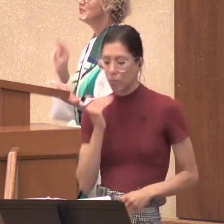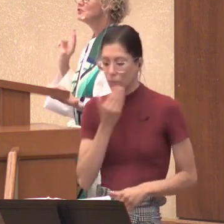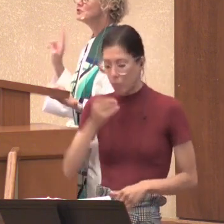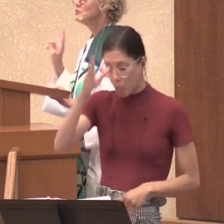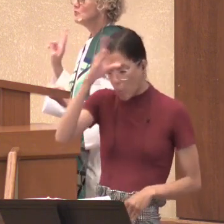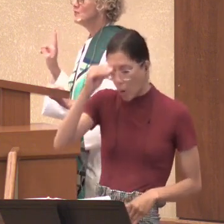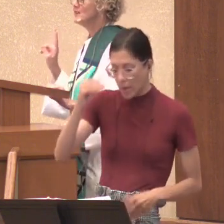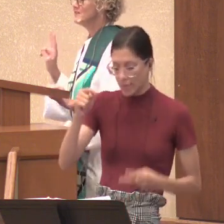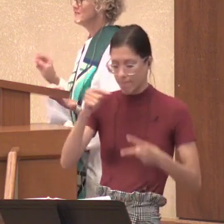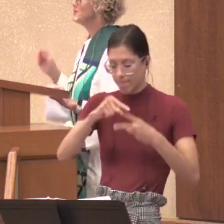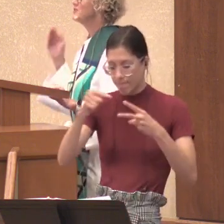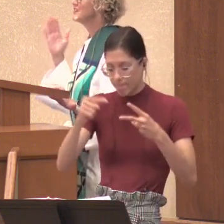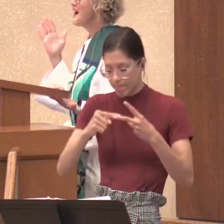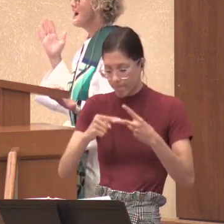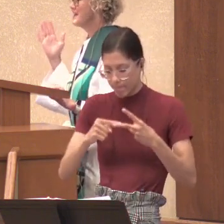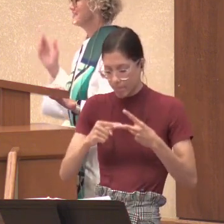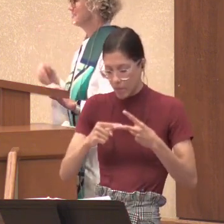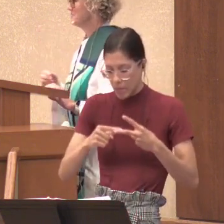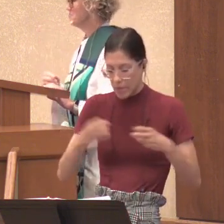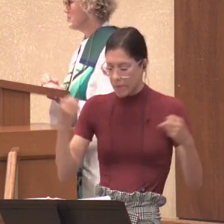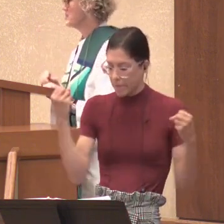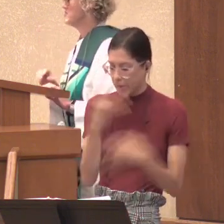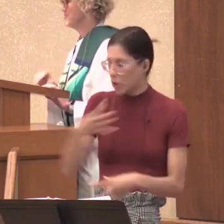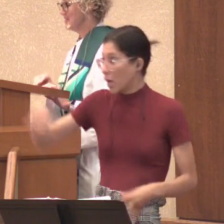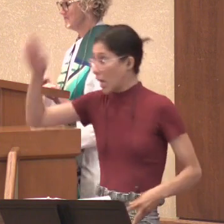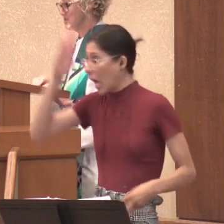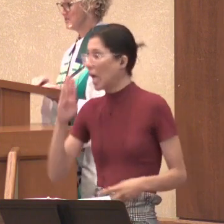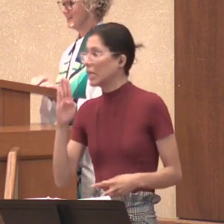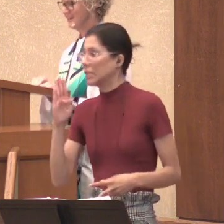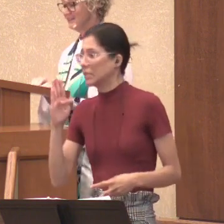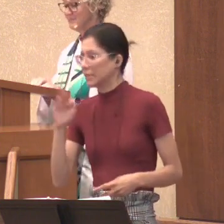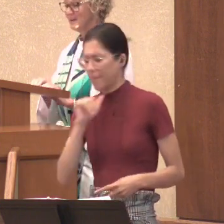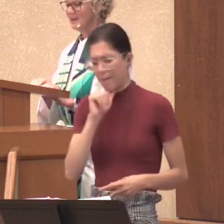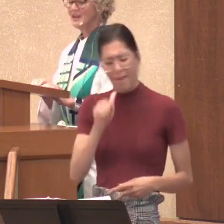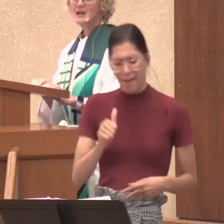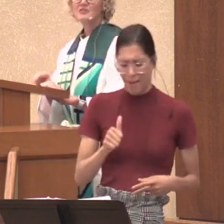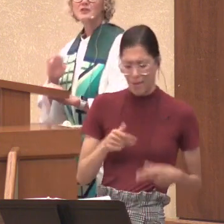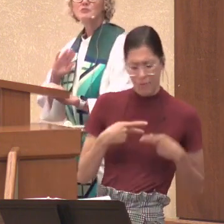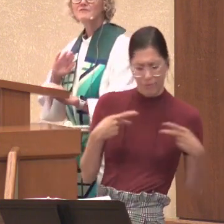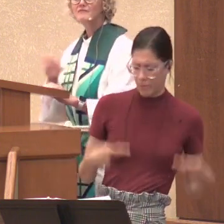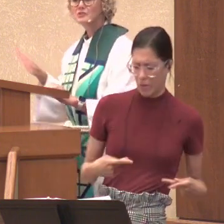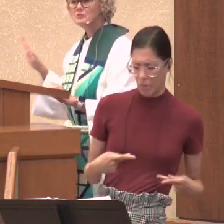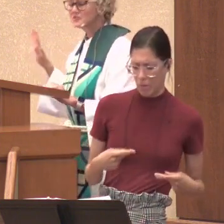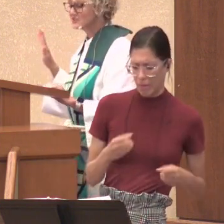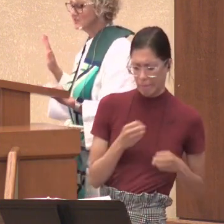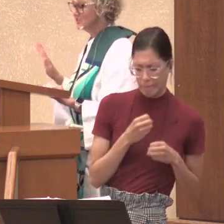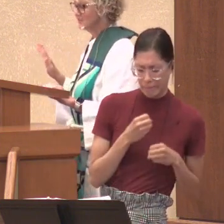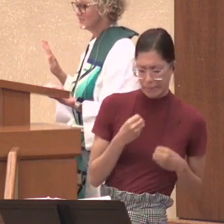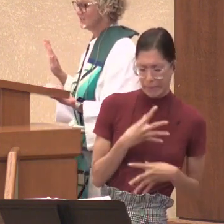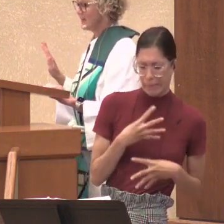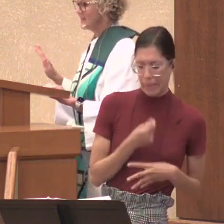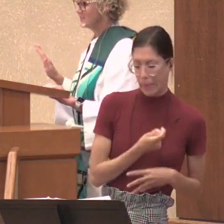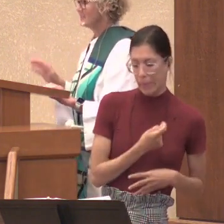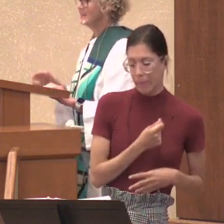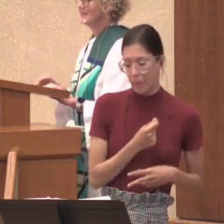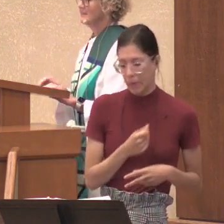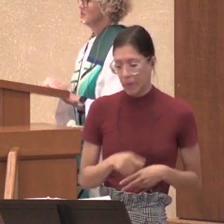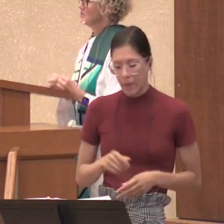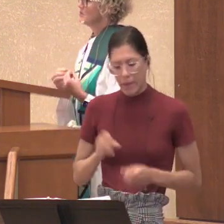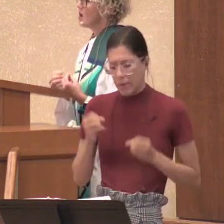that these two women feared God more than they feared him. They refused to give in to